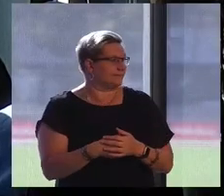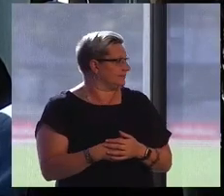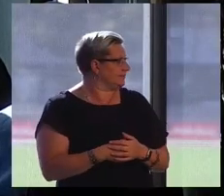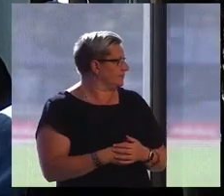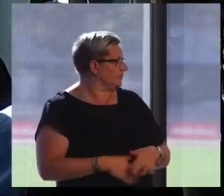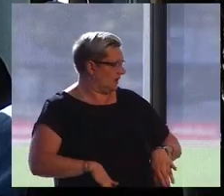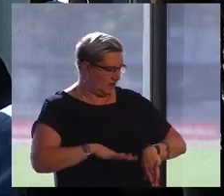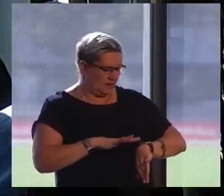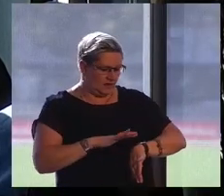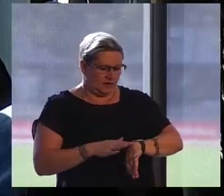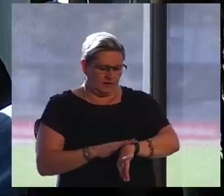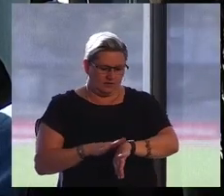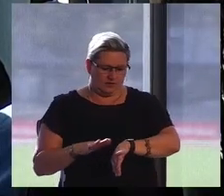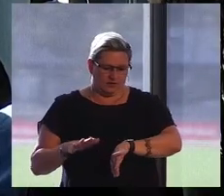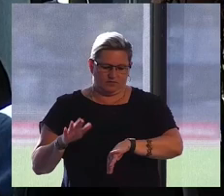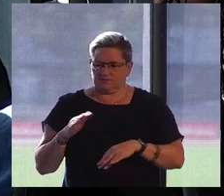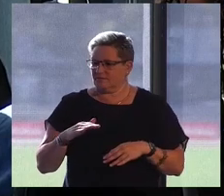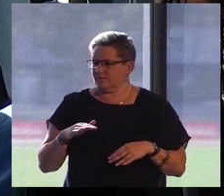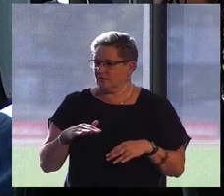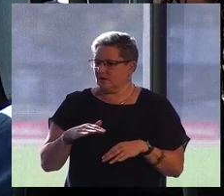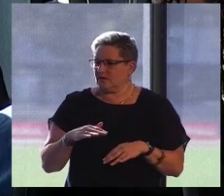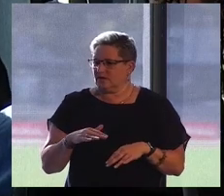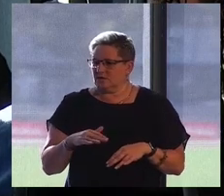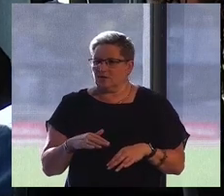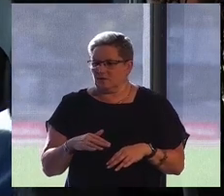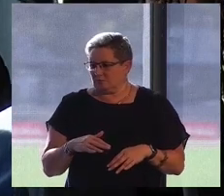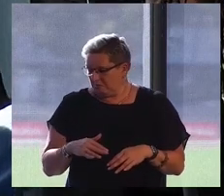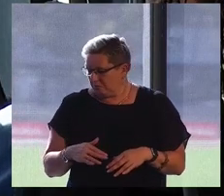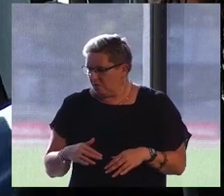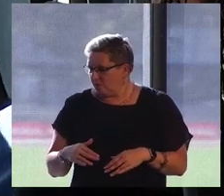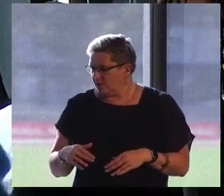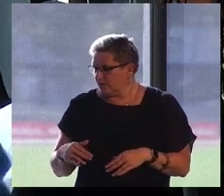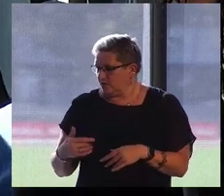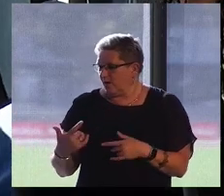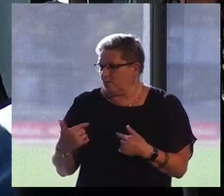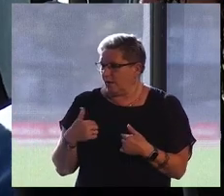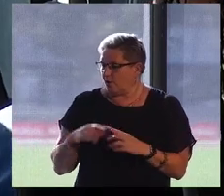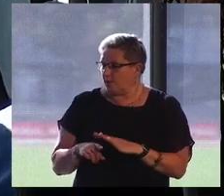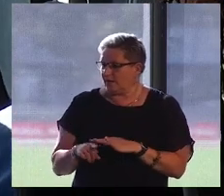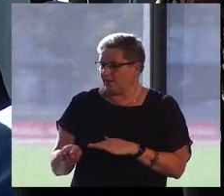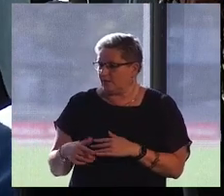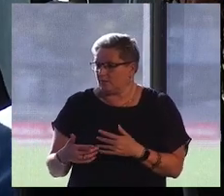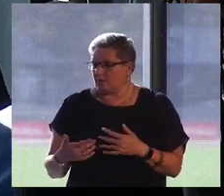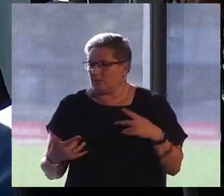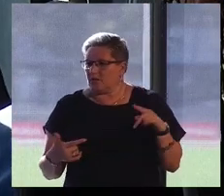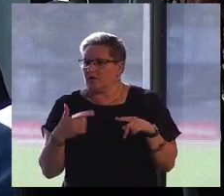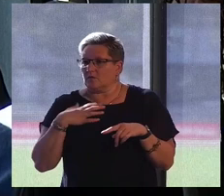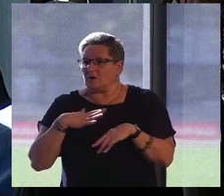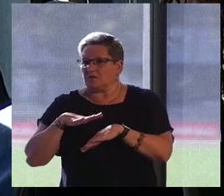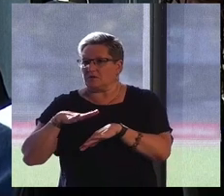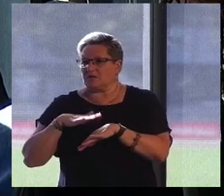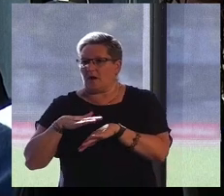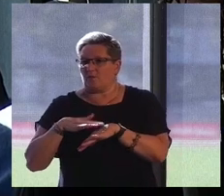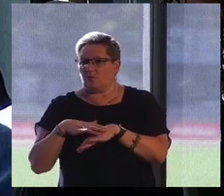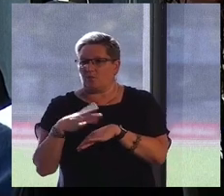might say one more question if, Megan, you want to keep us to time. But on that one, Tamara, we also need to work with more amazing marketeers like